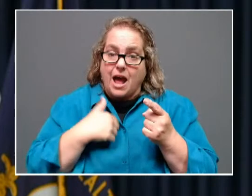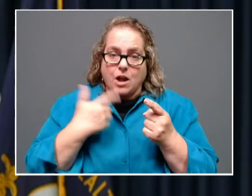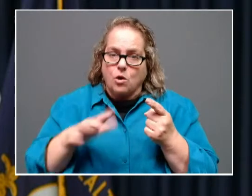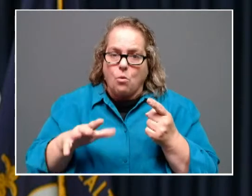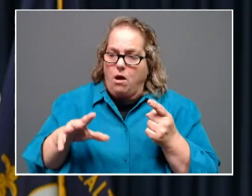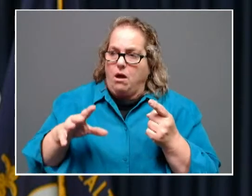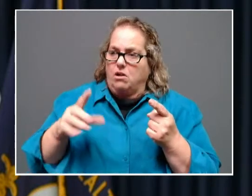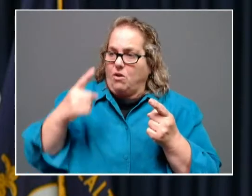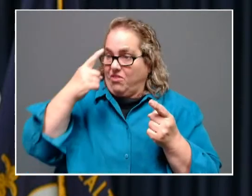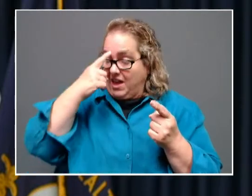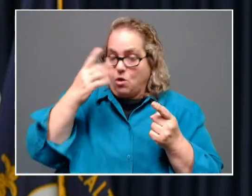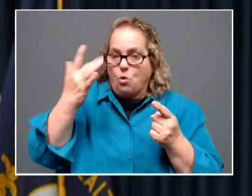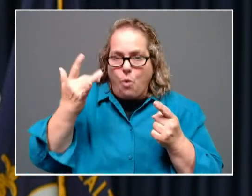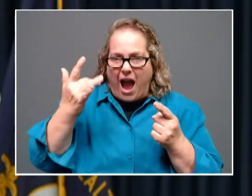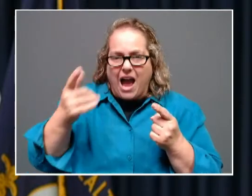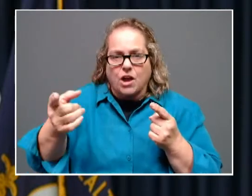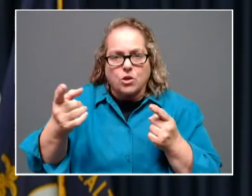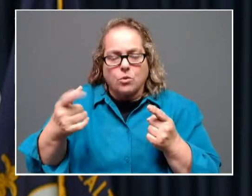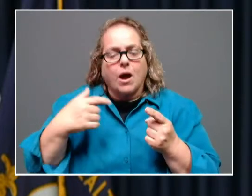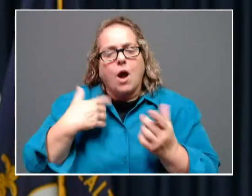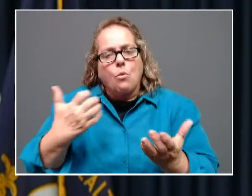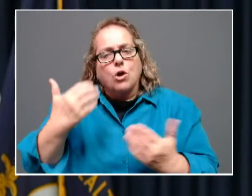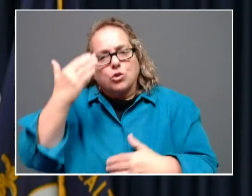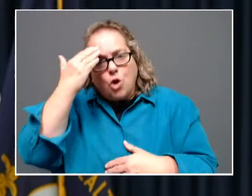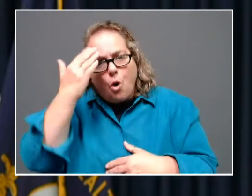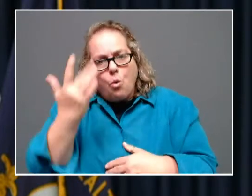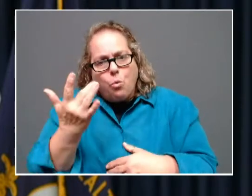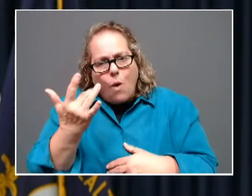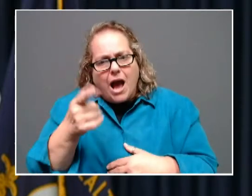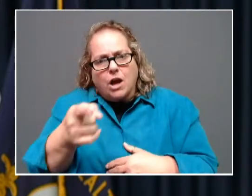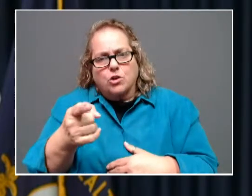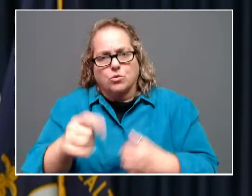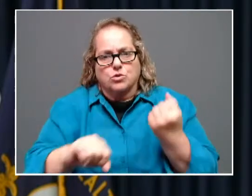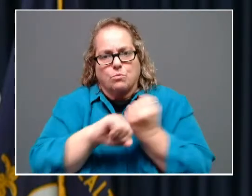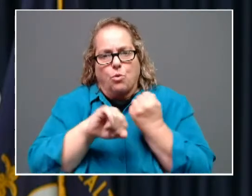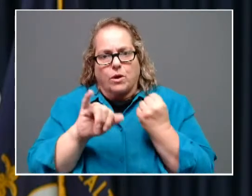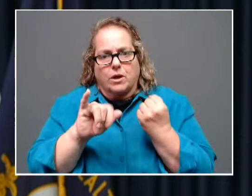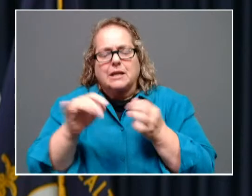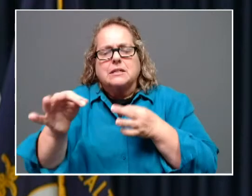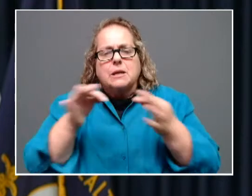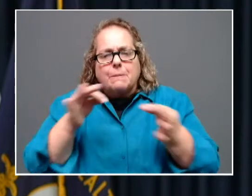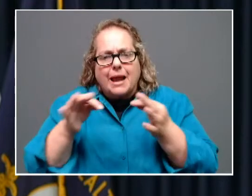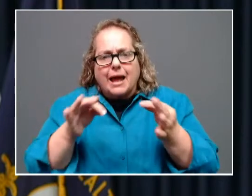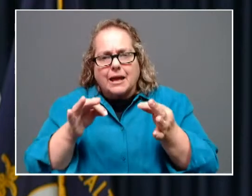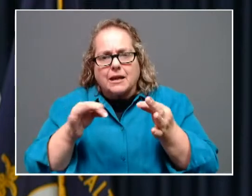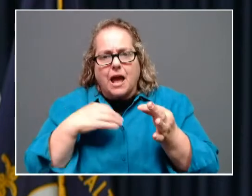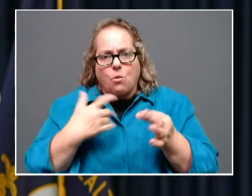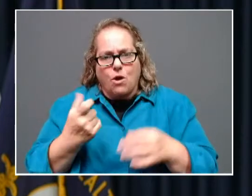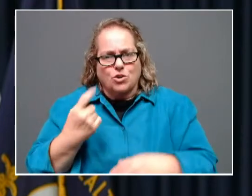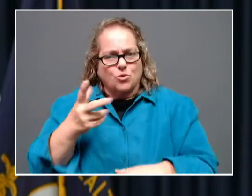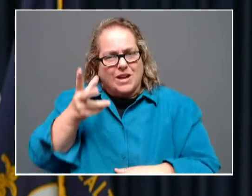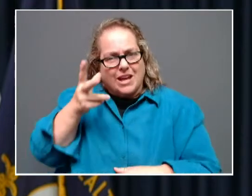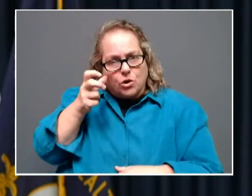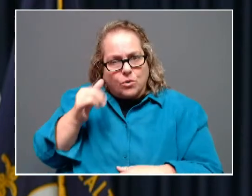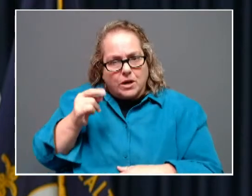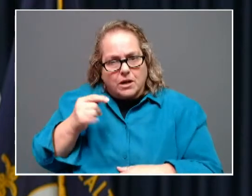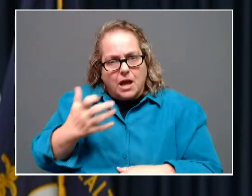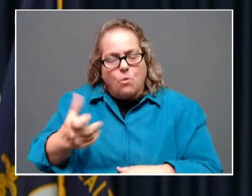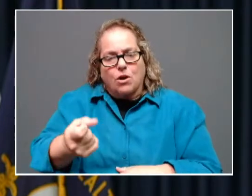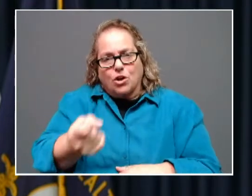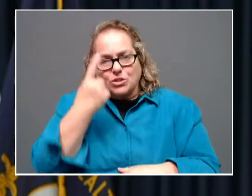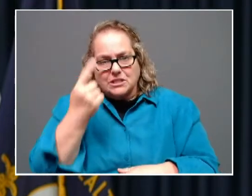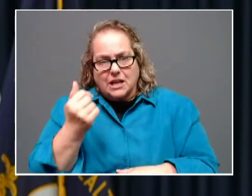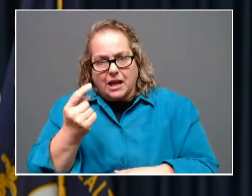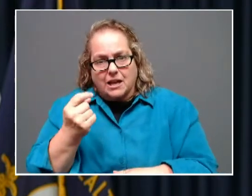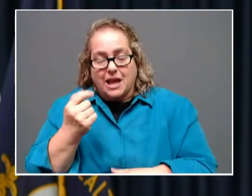one that we fully know. And certainly it's something that we need to hear. In every action I've taken, I've always